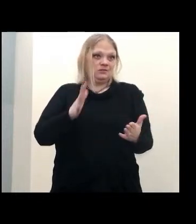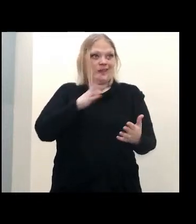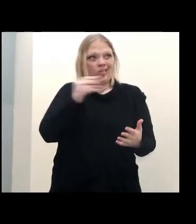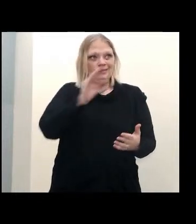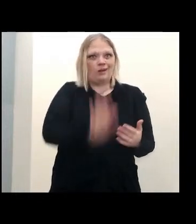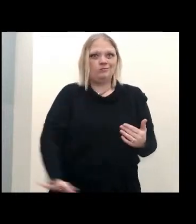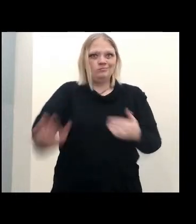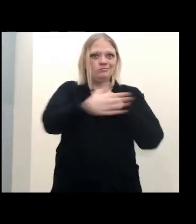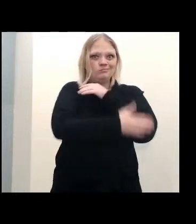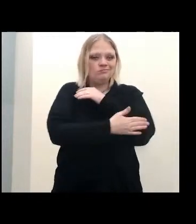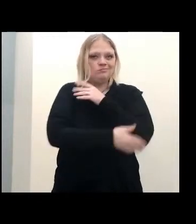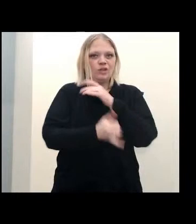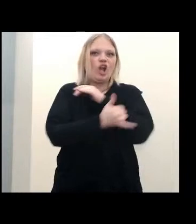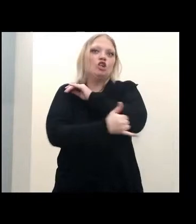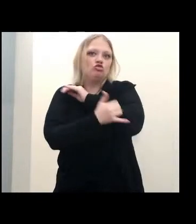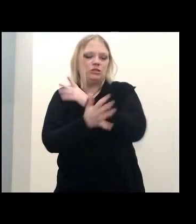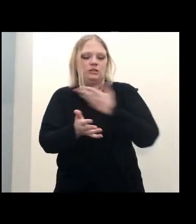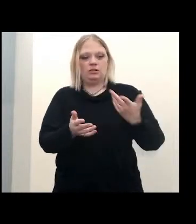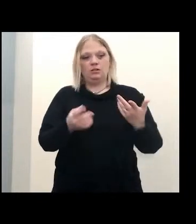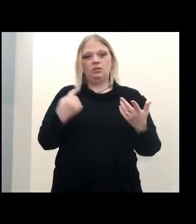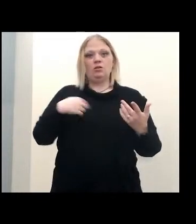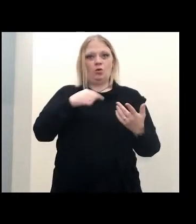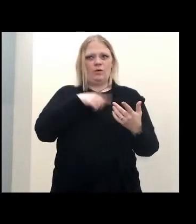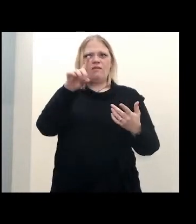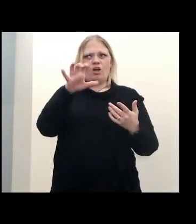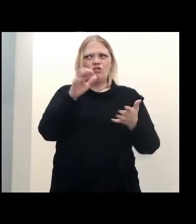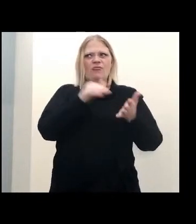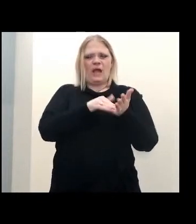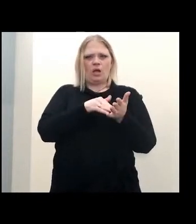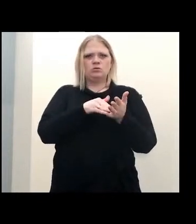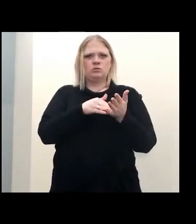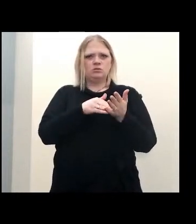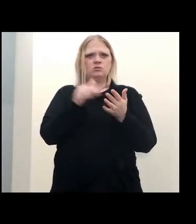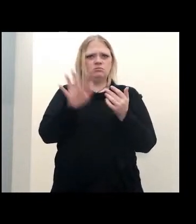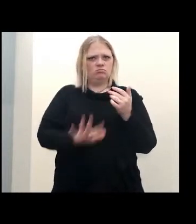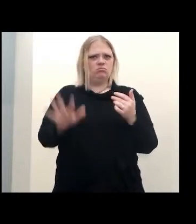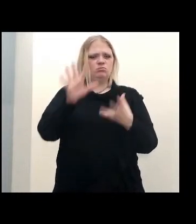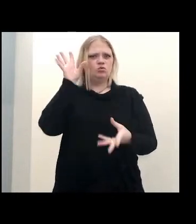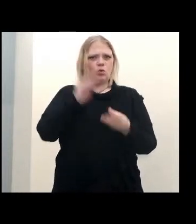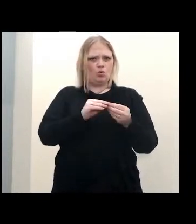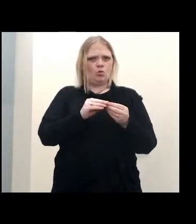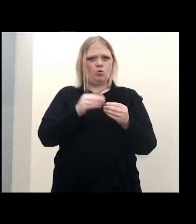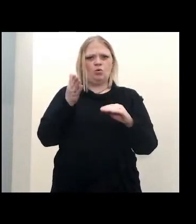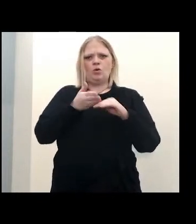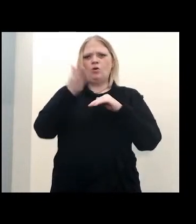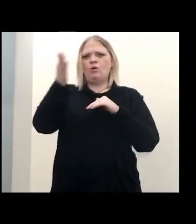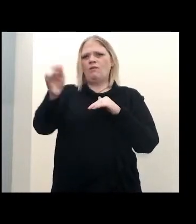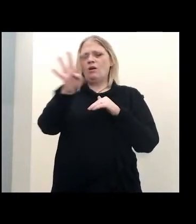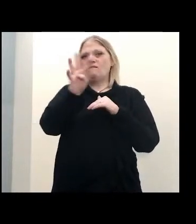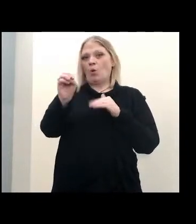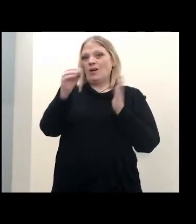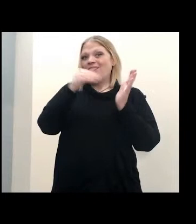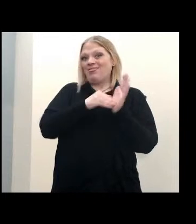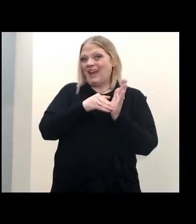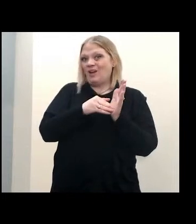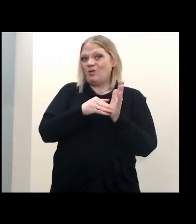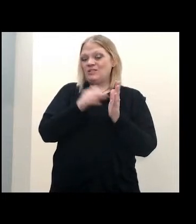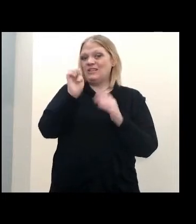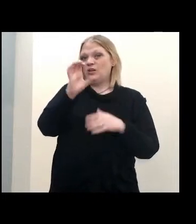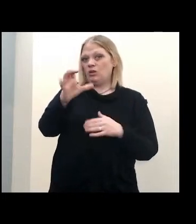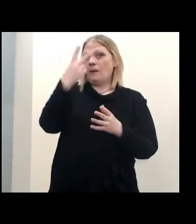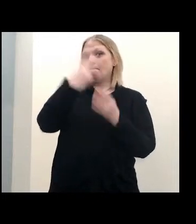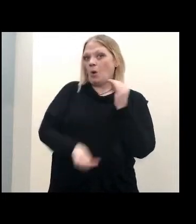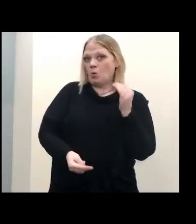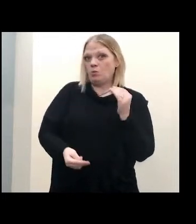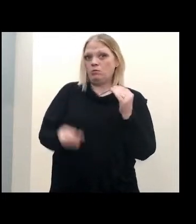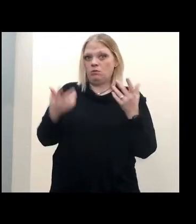We know we've done approximately 100,000 residents with a first dose right now in total, and over 40,000 Erie County residents have received both